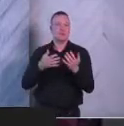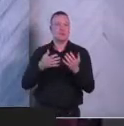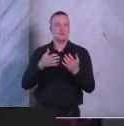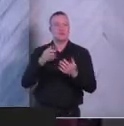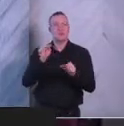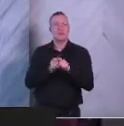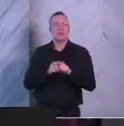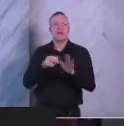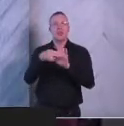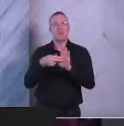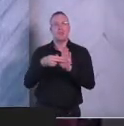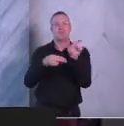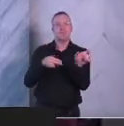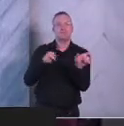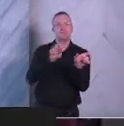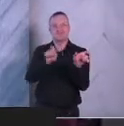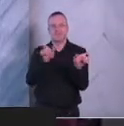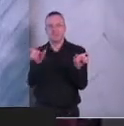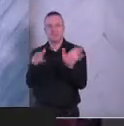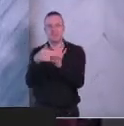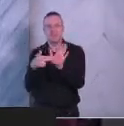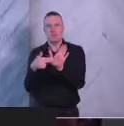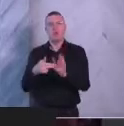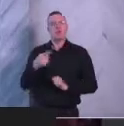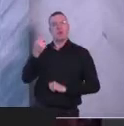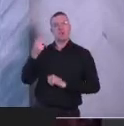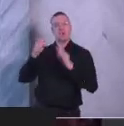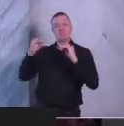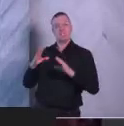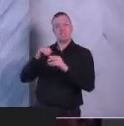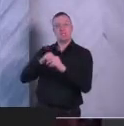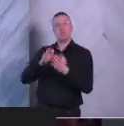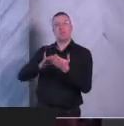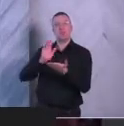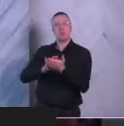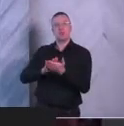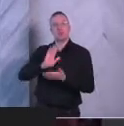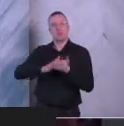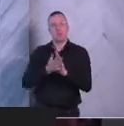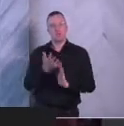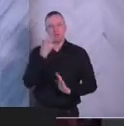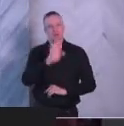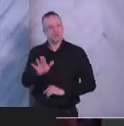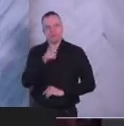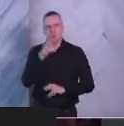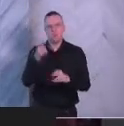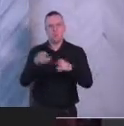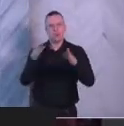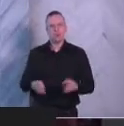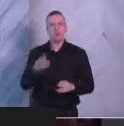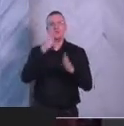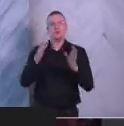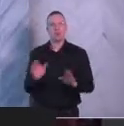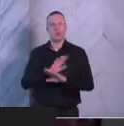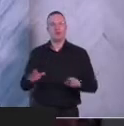label. One of my favorite professors from medical school, Dr. Hudson, always used to get mad at medical students and say that you shouldn't call a patient a smoker. He'd say,